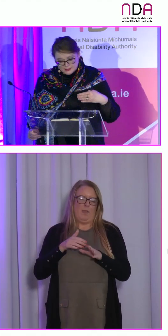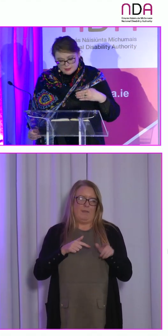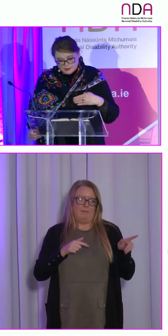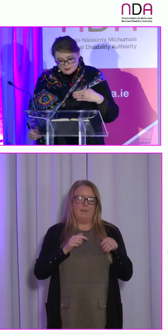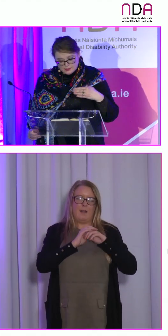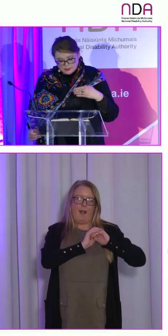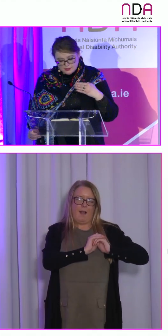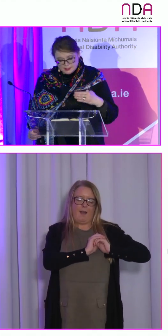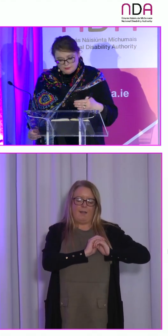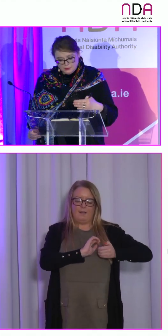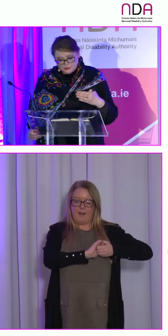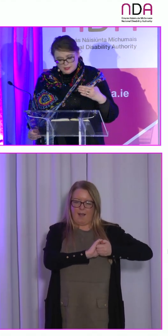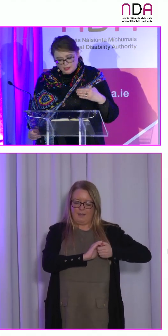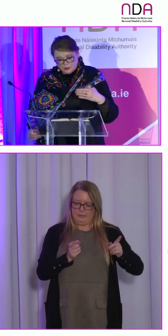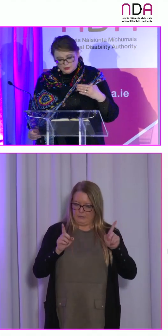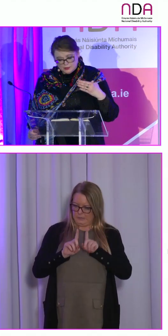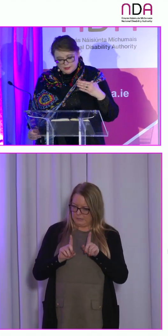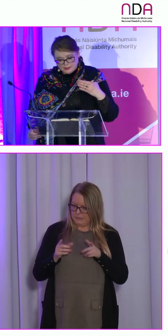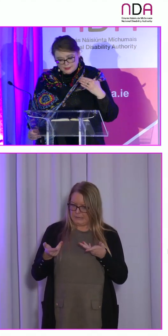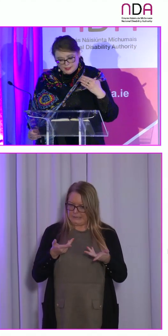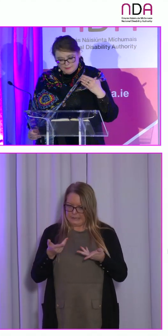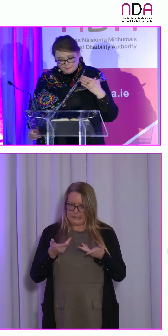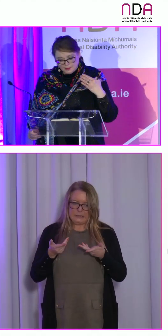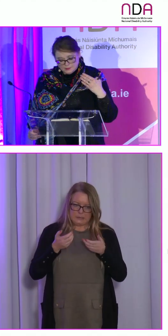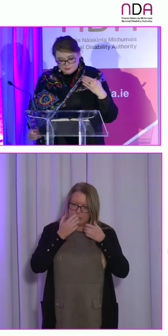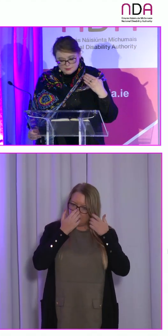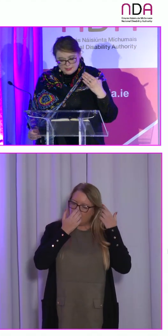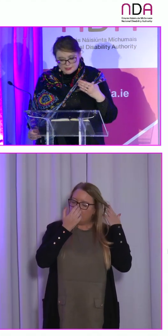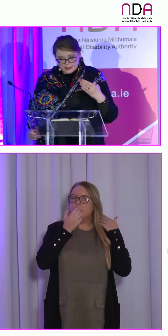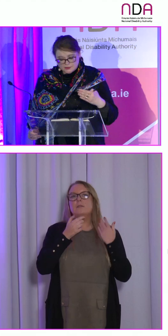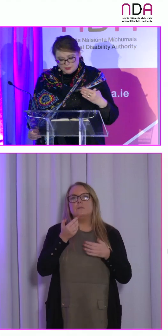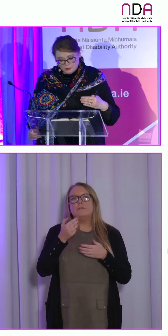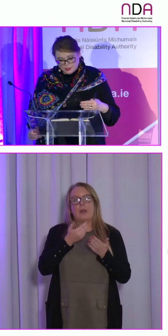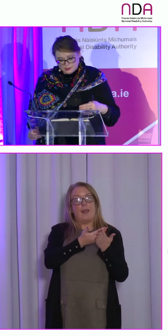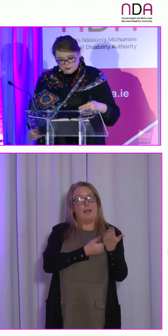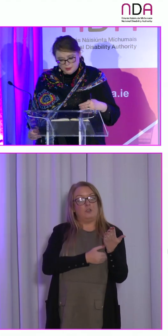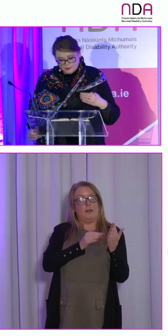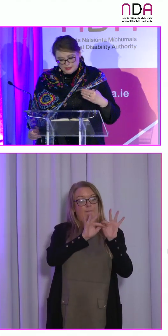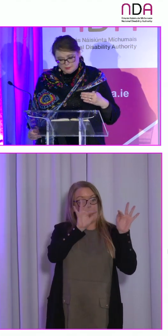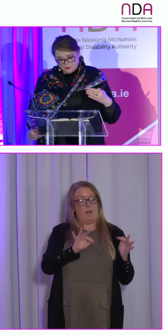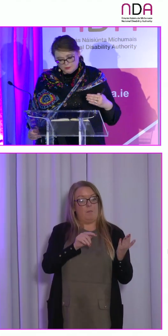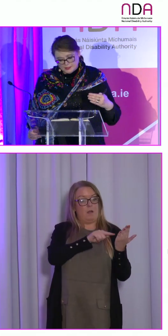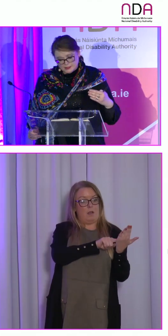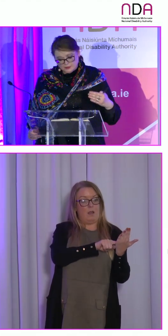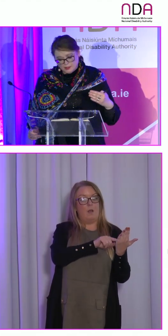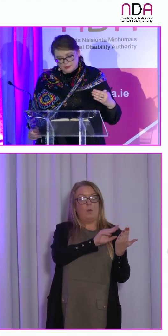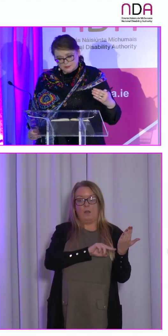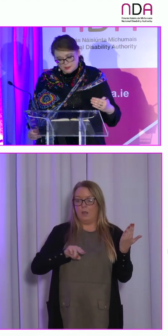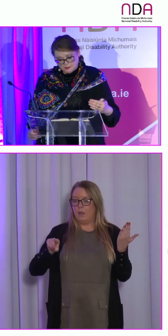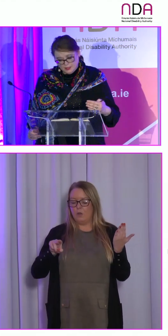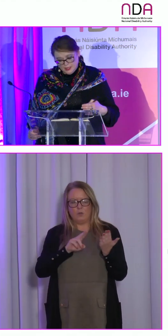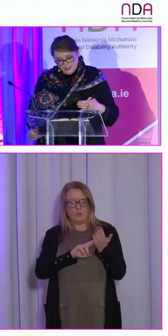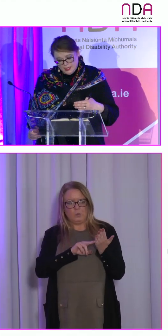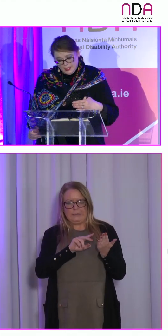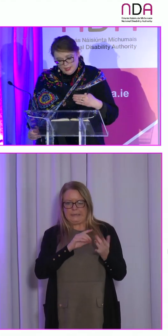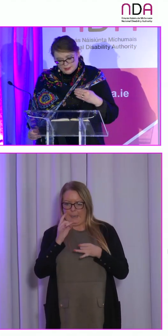a series of moves under the legislative framework to make improvements as far as